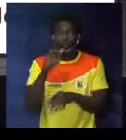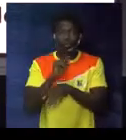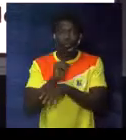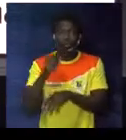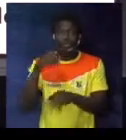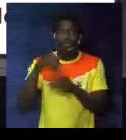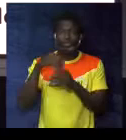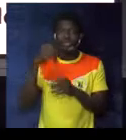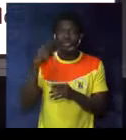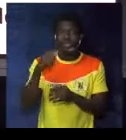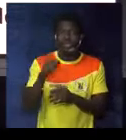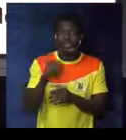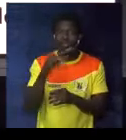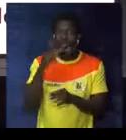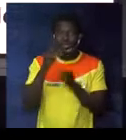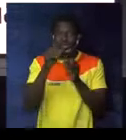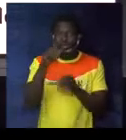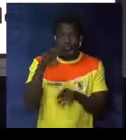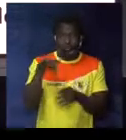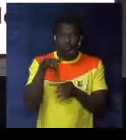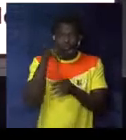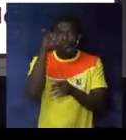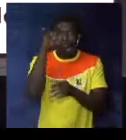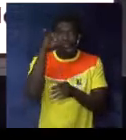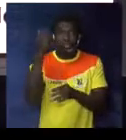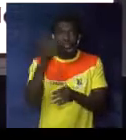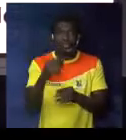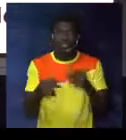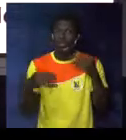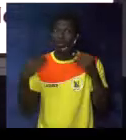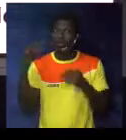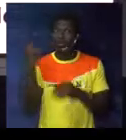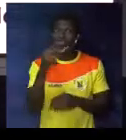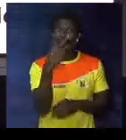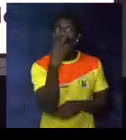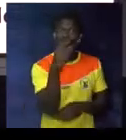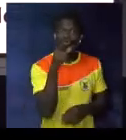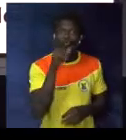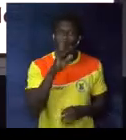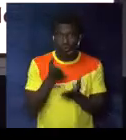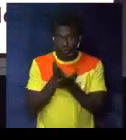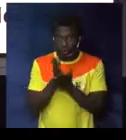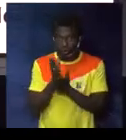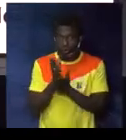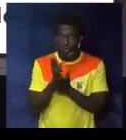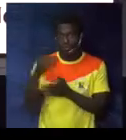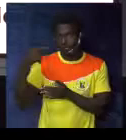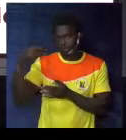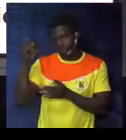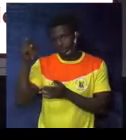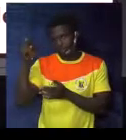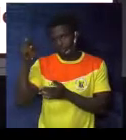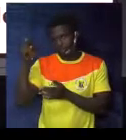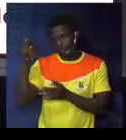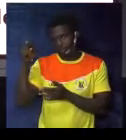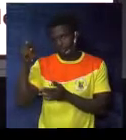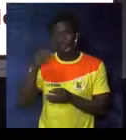works in the farm. If you choose any of the 2, you're correct. Please tick it right.